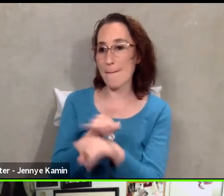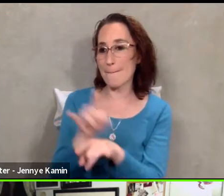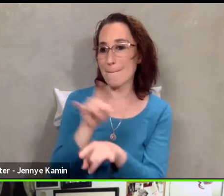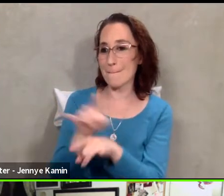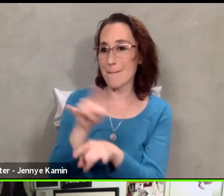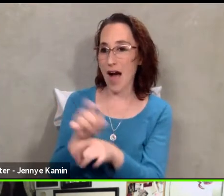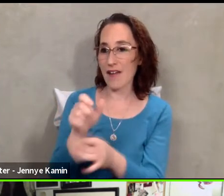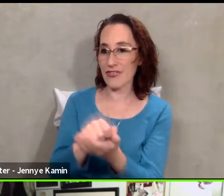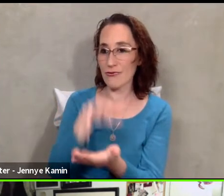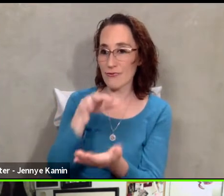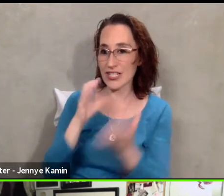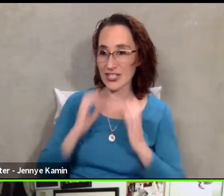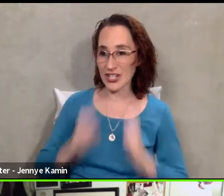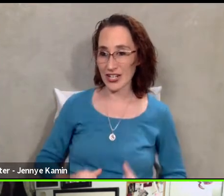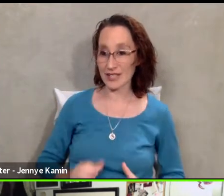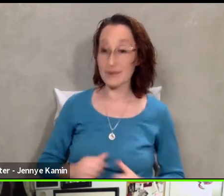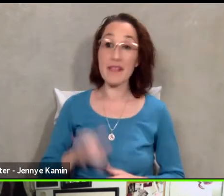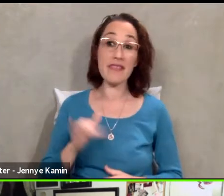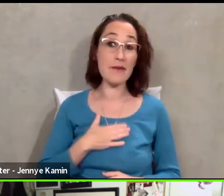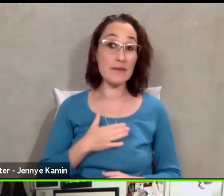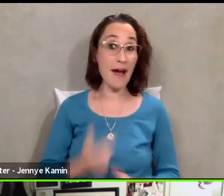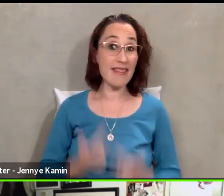And that was my life. And it was amazing, right?